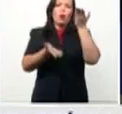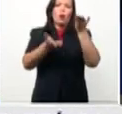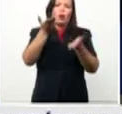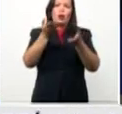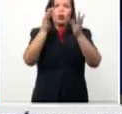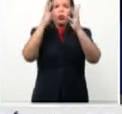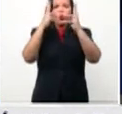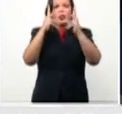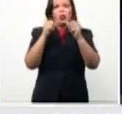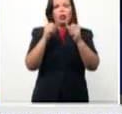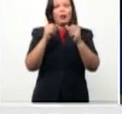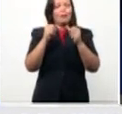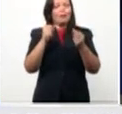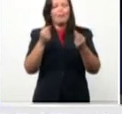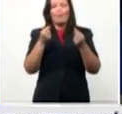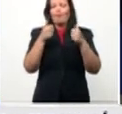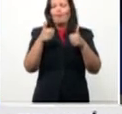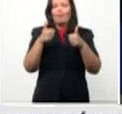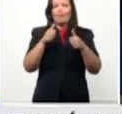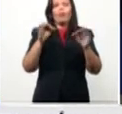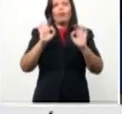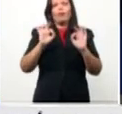discharges.